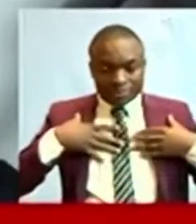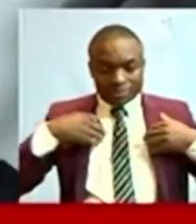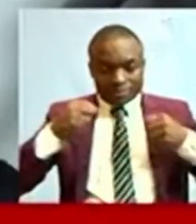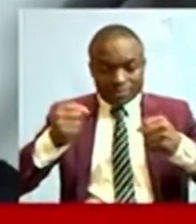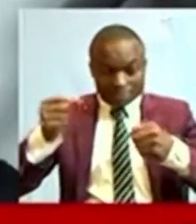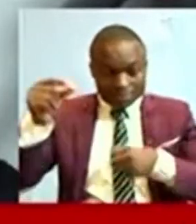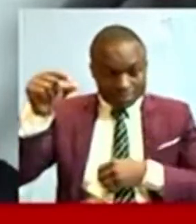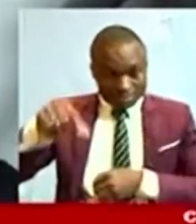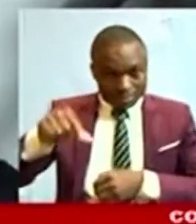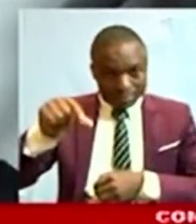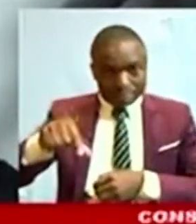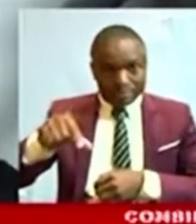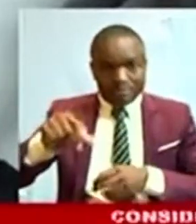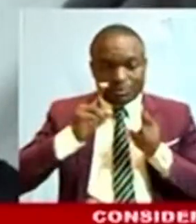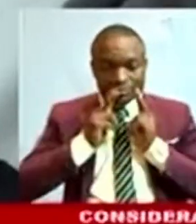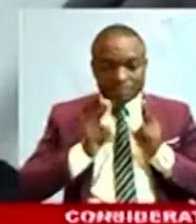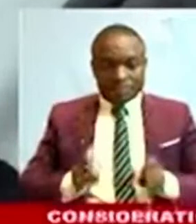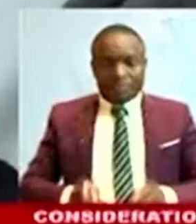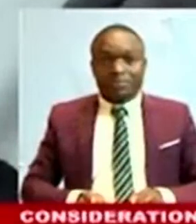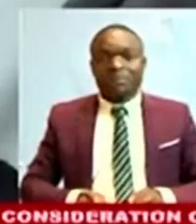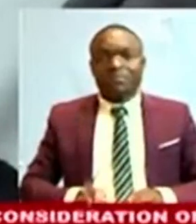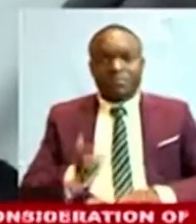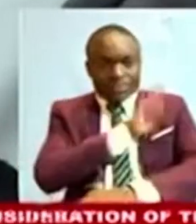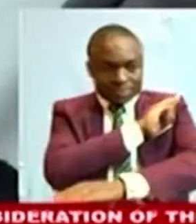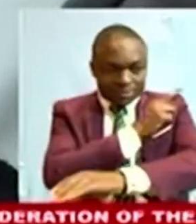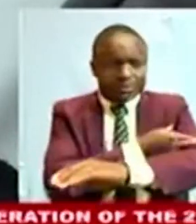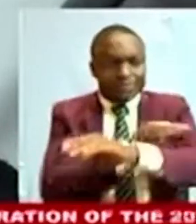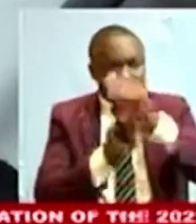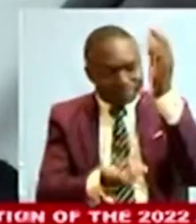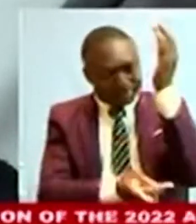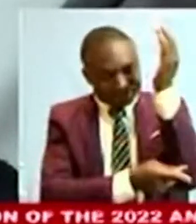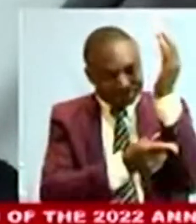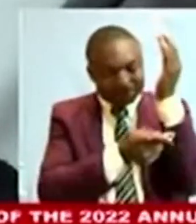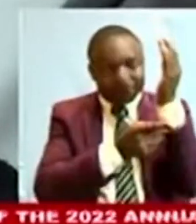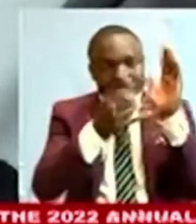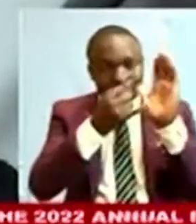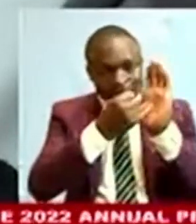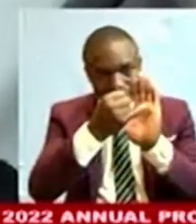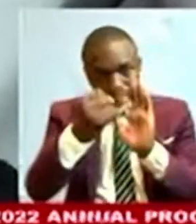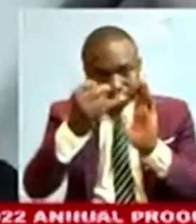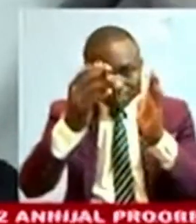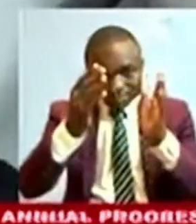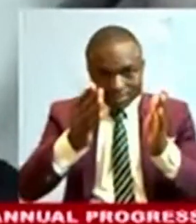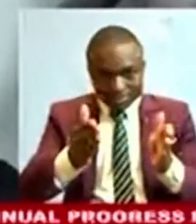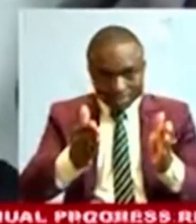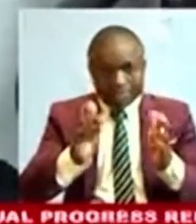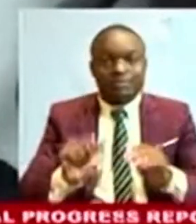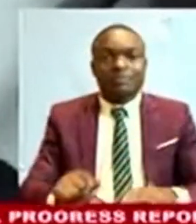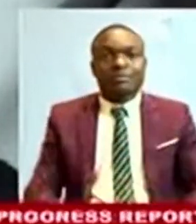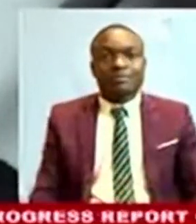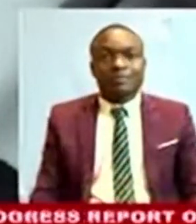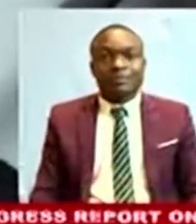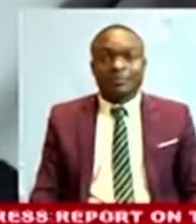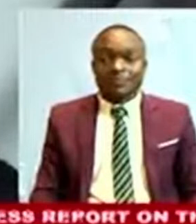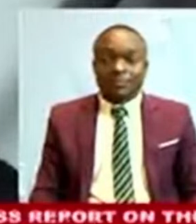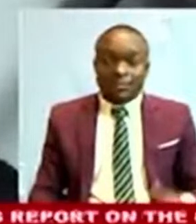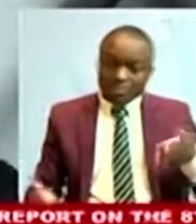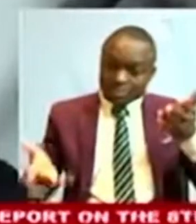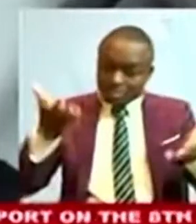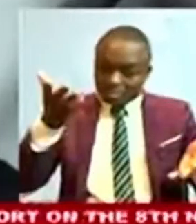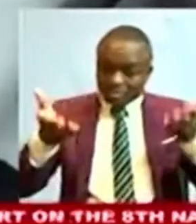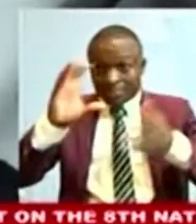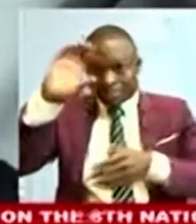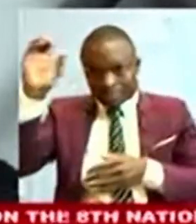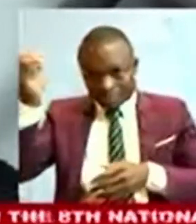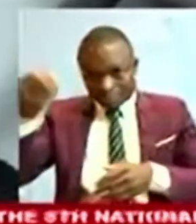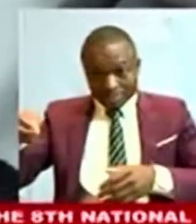resources development. The indicator was to measure the percentage of